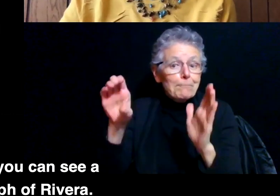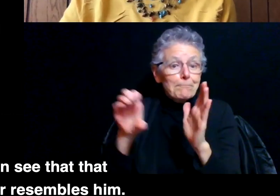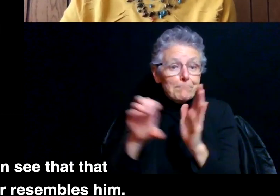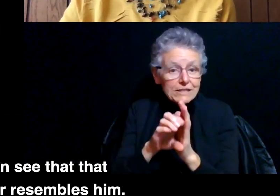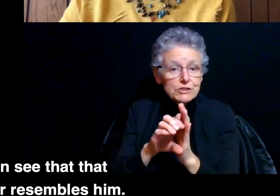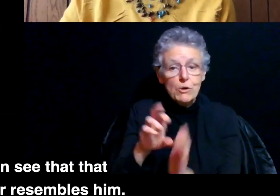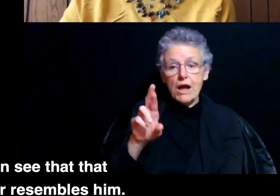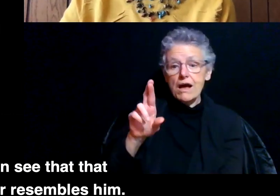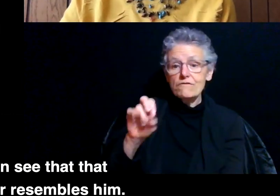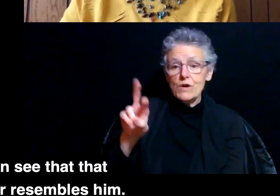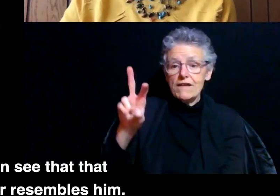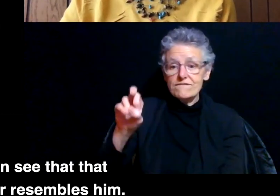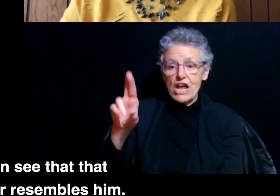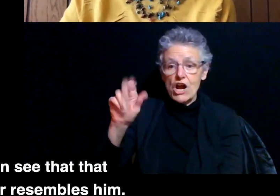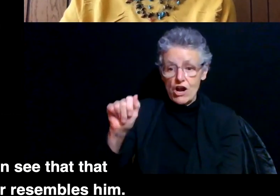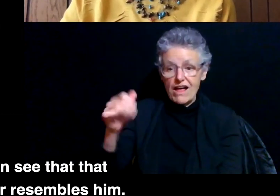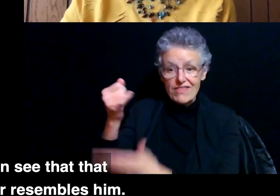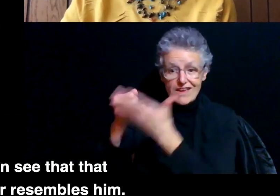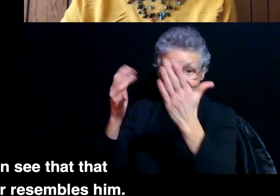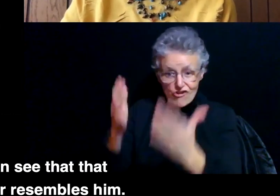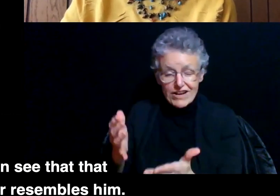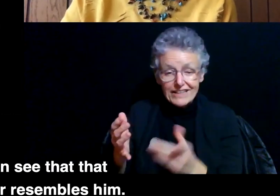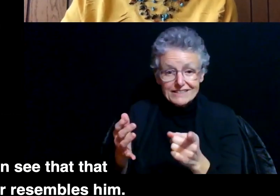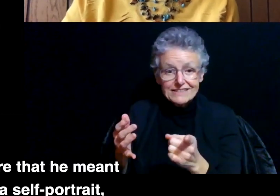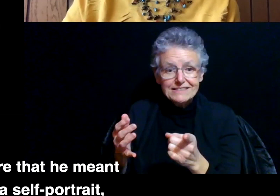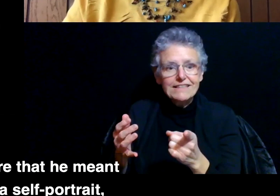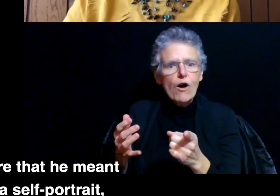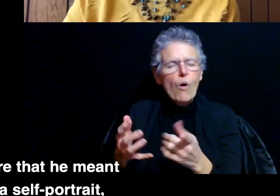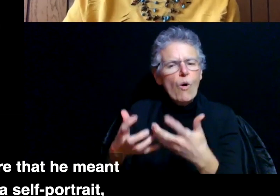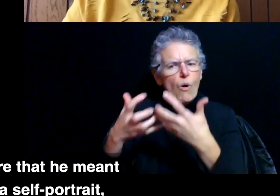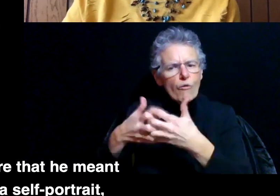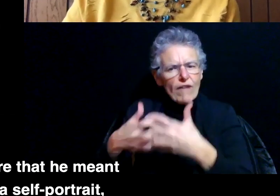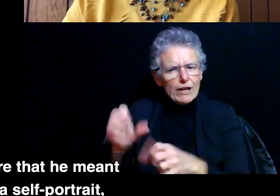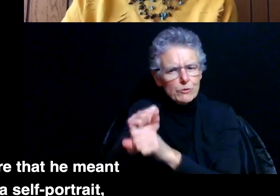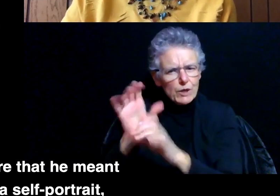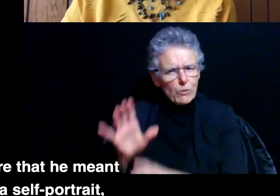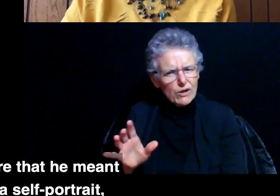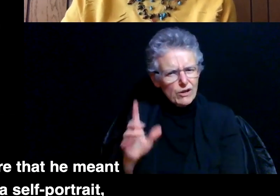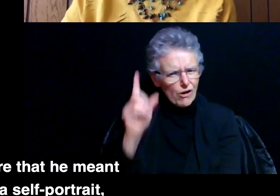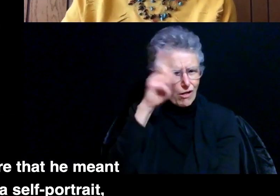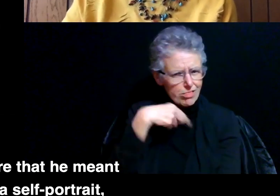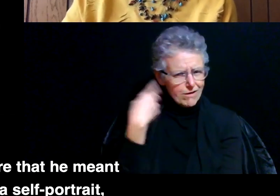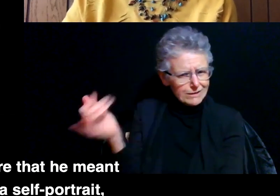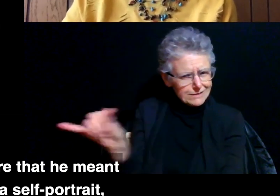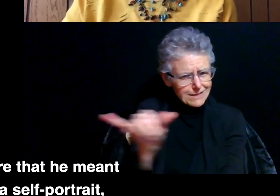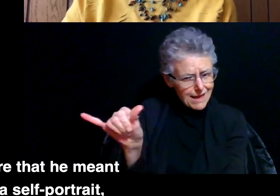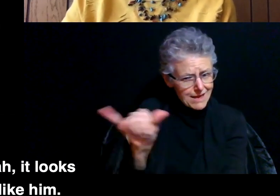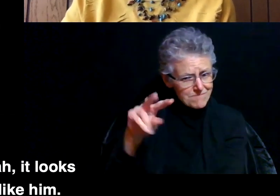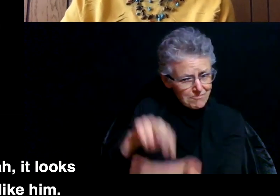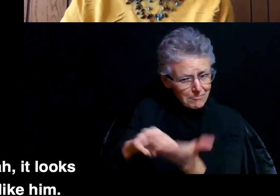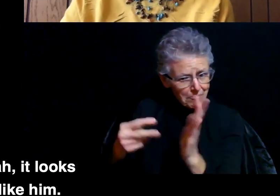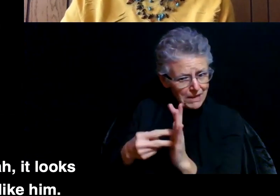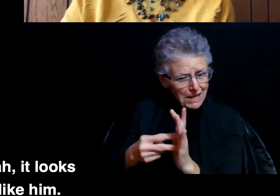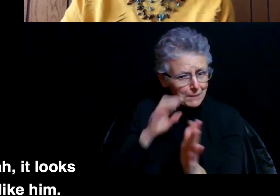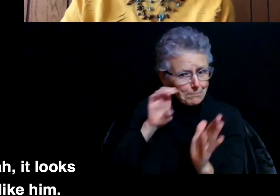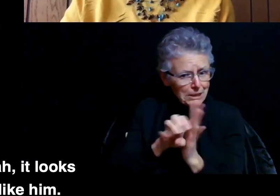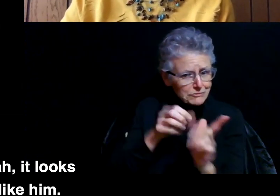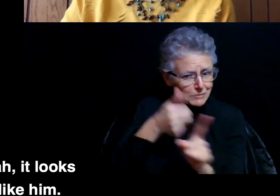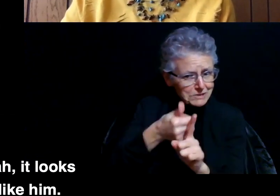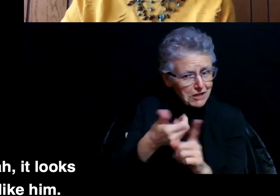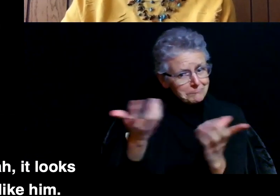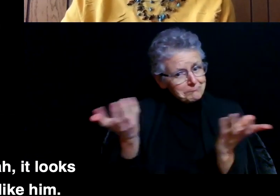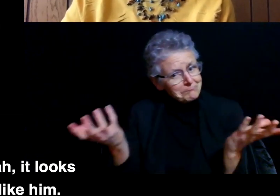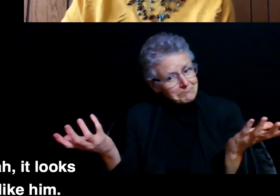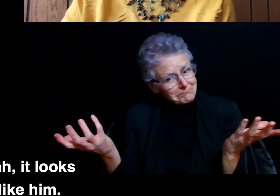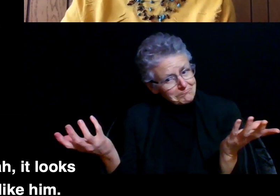Rivera, and you can see that factory worker resembles him. We're not sure that he meant for it to be a self-portrait, but yeah, it